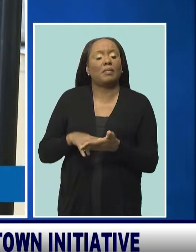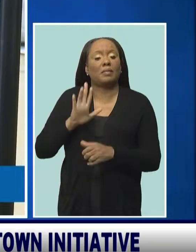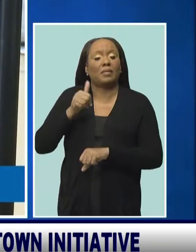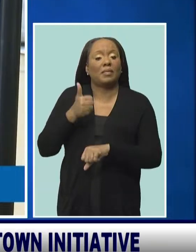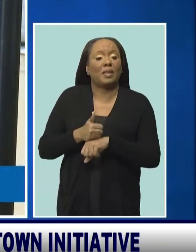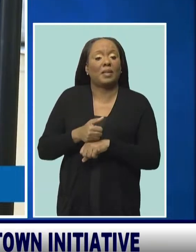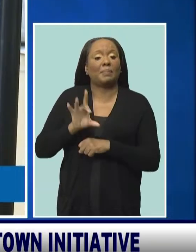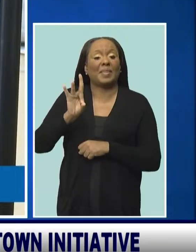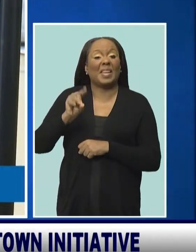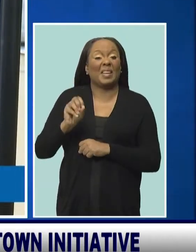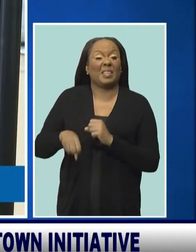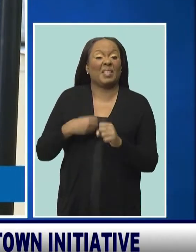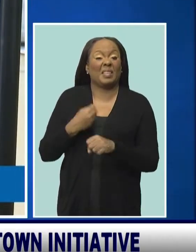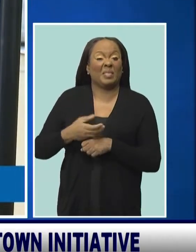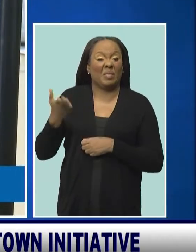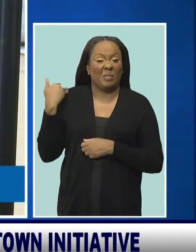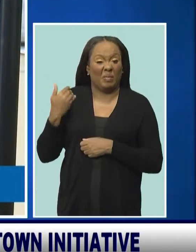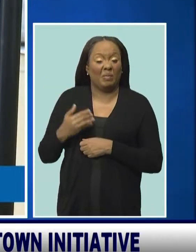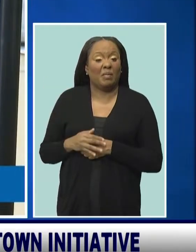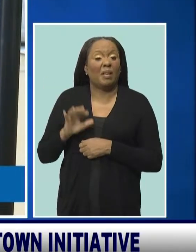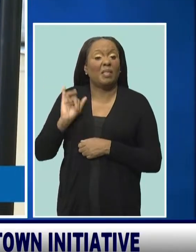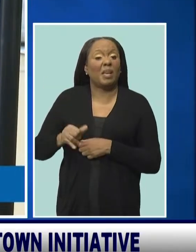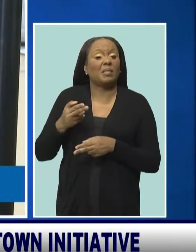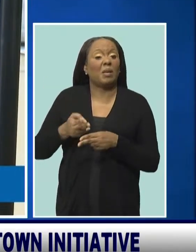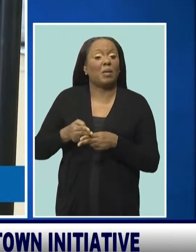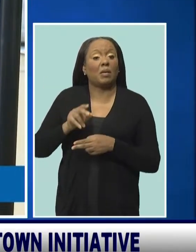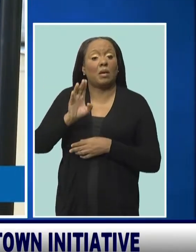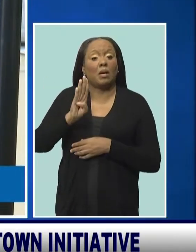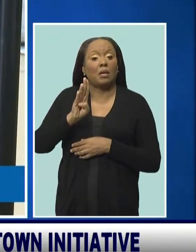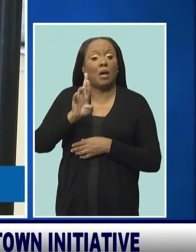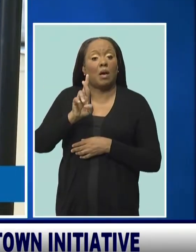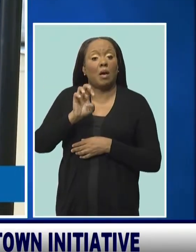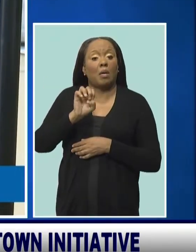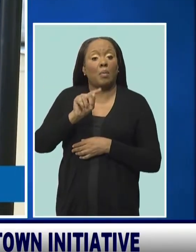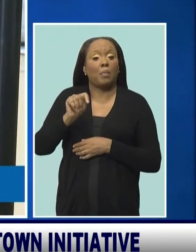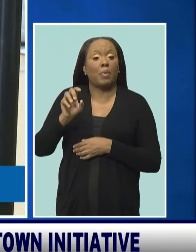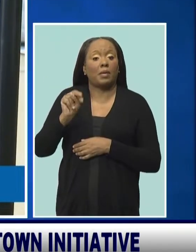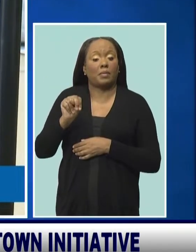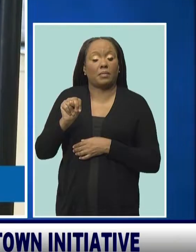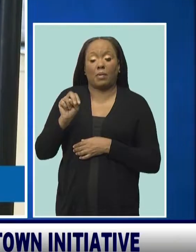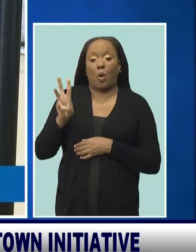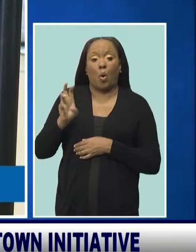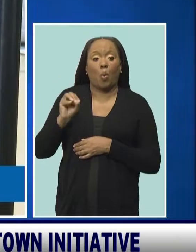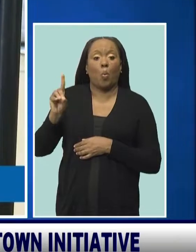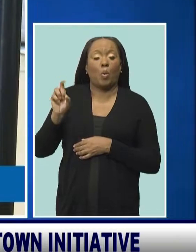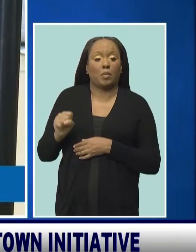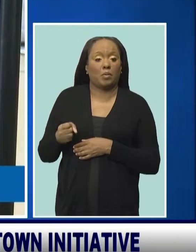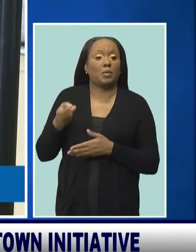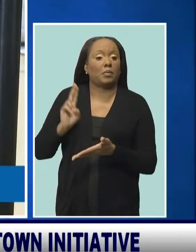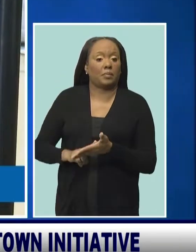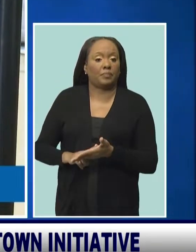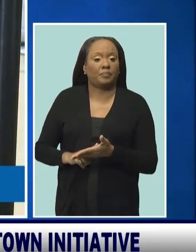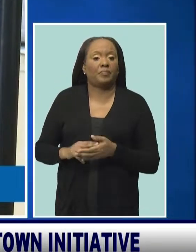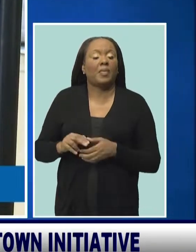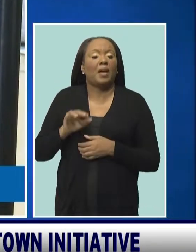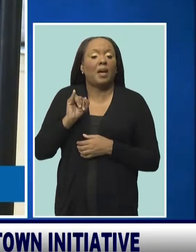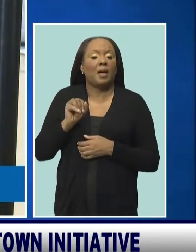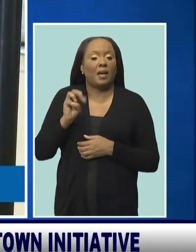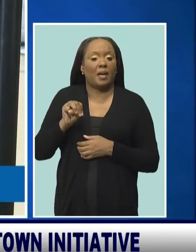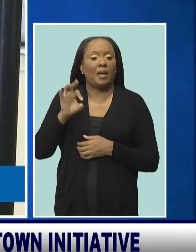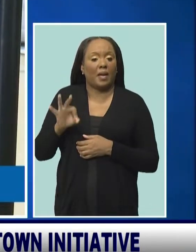Bretton Woods agreement really refers to the two entities, the International Monetary Fund and the expanded World Bank Group, created